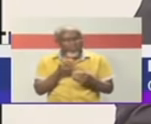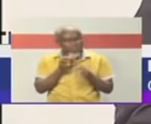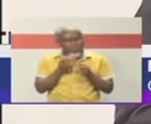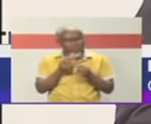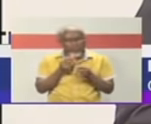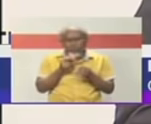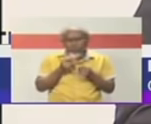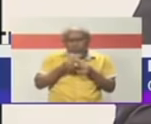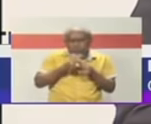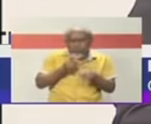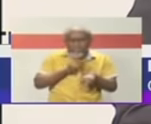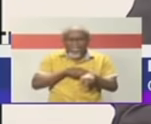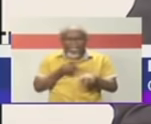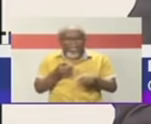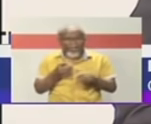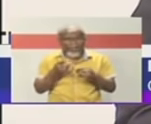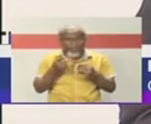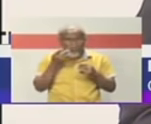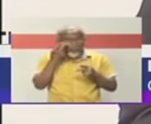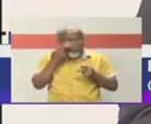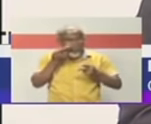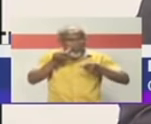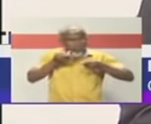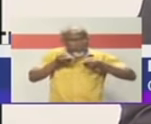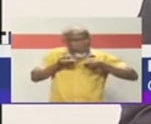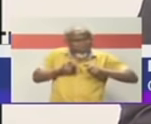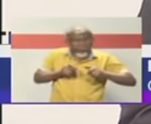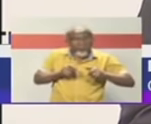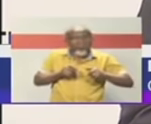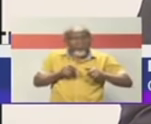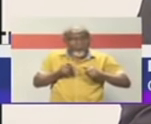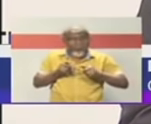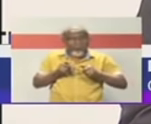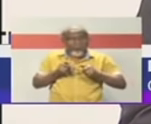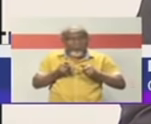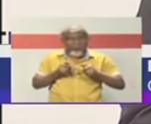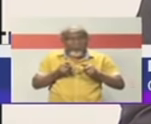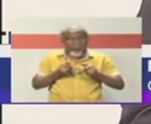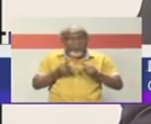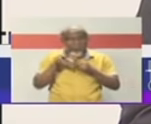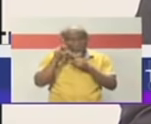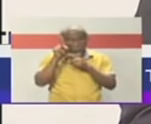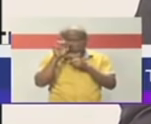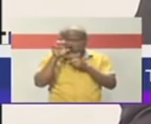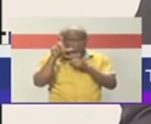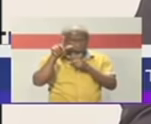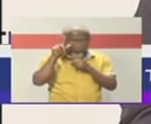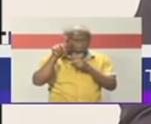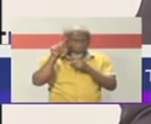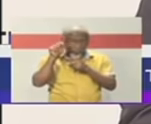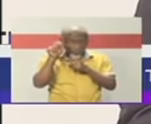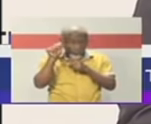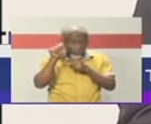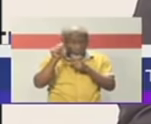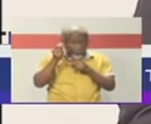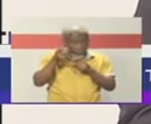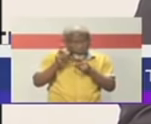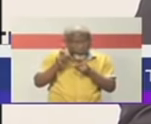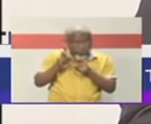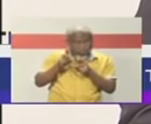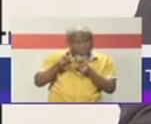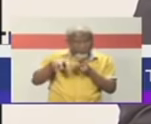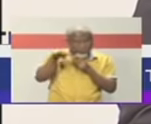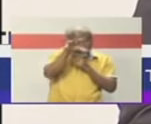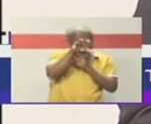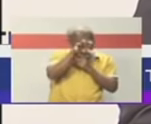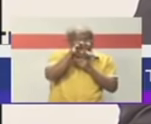some details on the circumstances surrounding the Delta case that is in the county of St. George East. We know that this